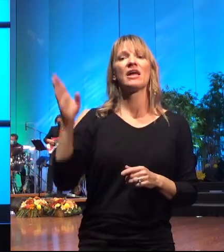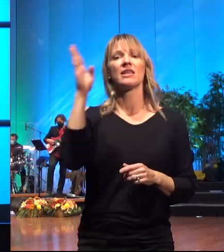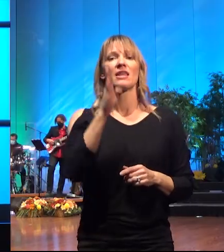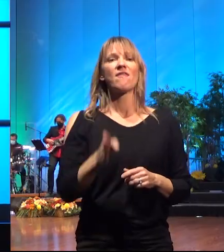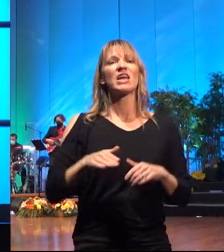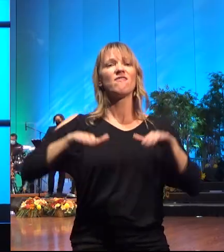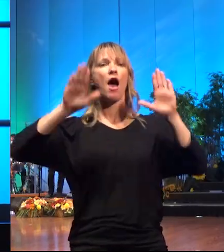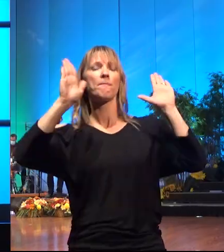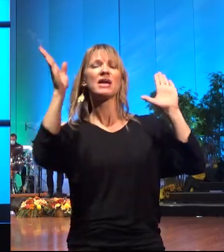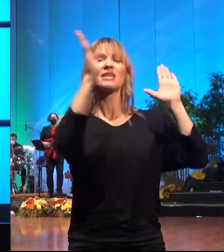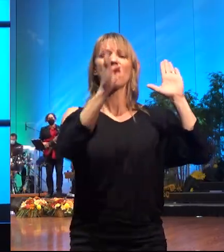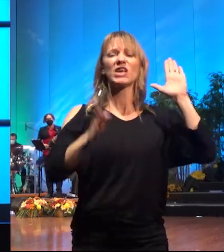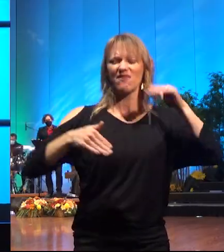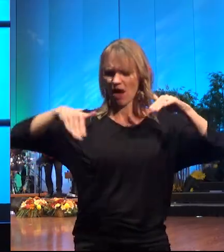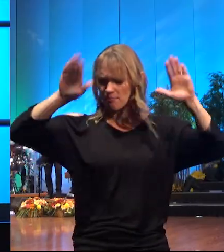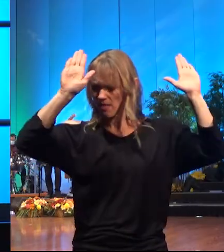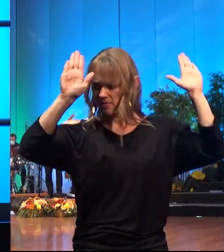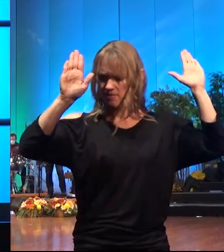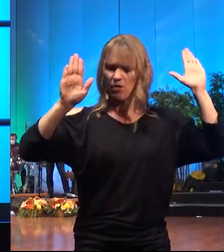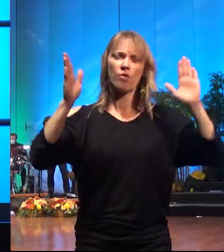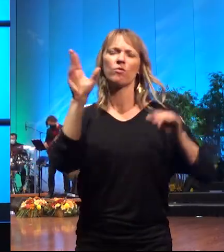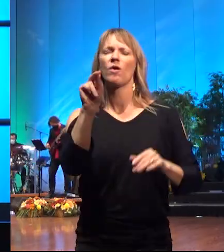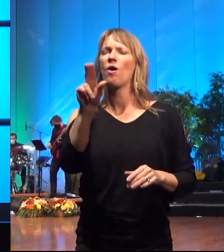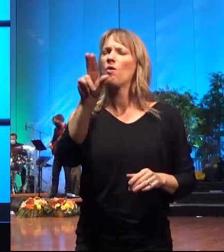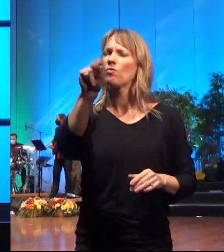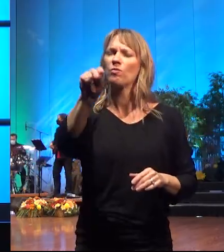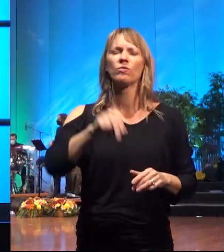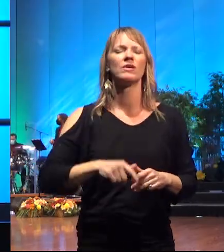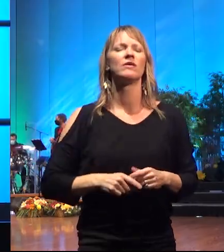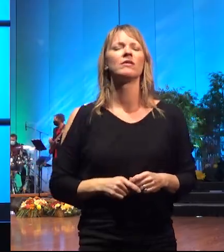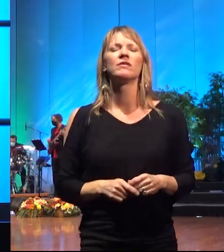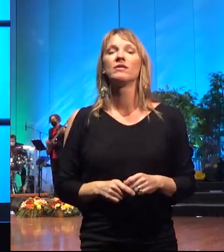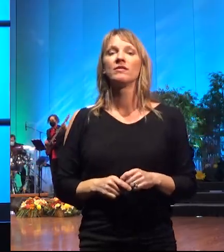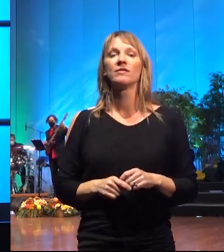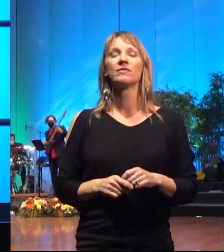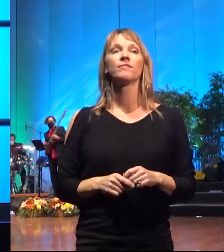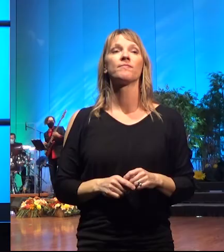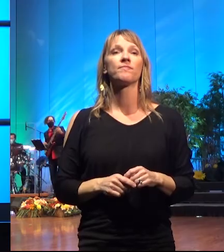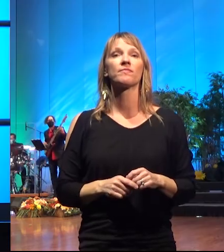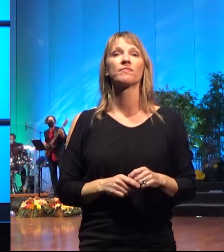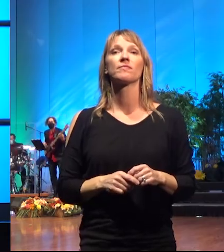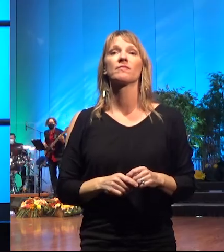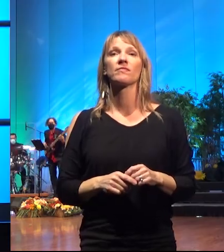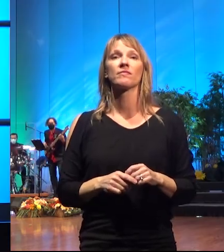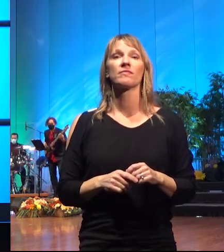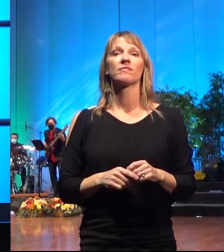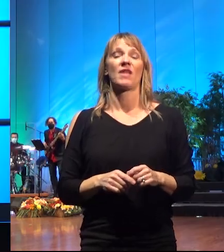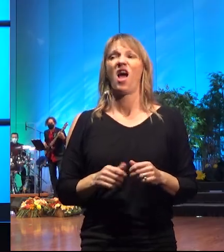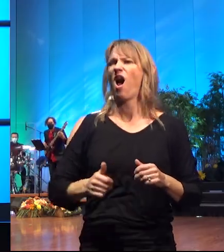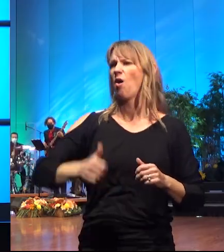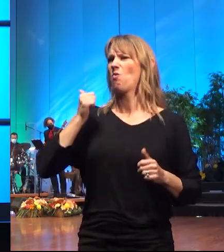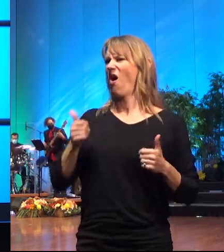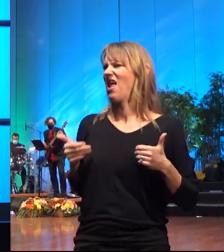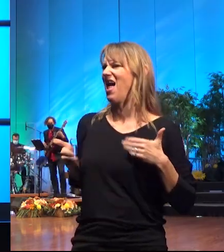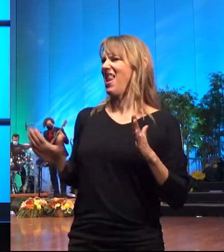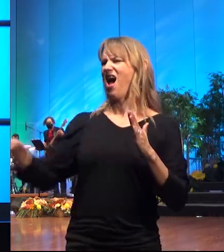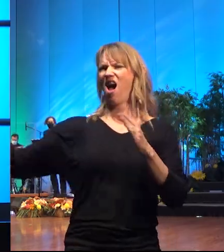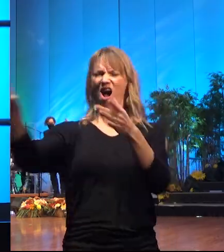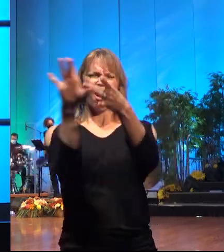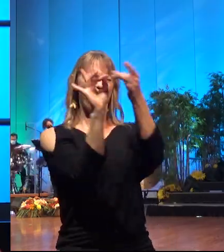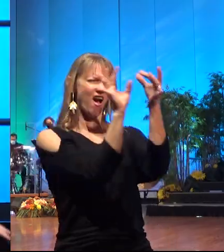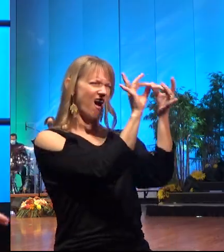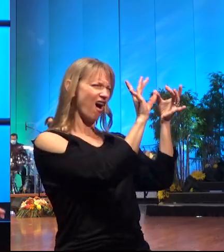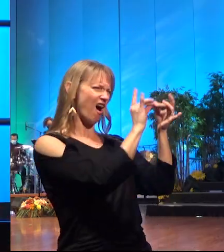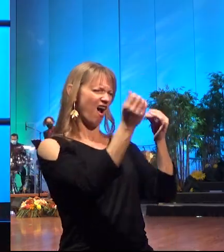keep getting up when I hit the ground. Oh, never give up, no, never give up, no, no, no. And I